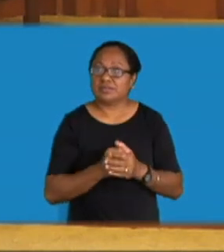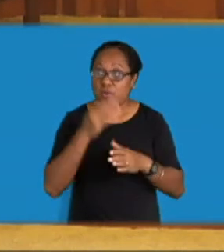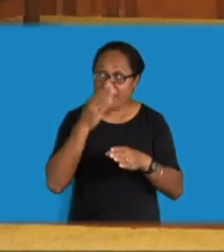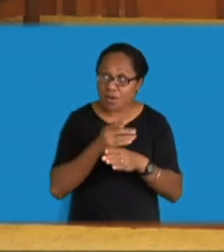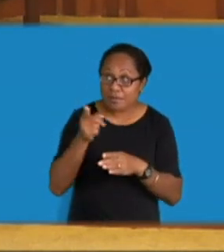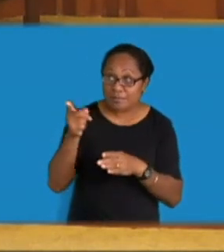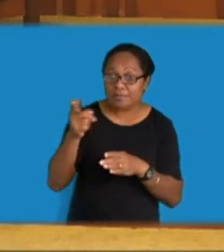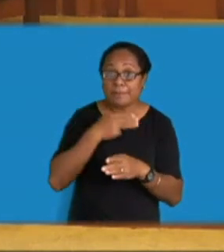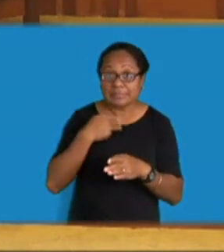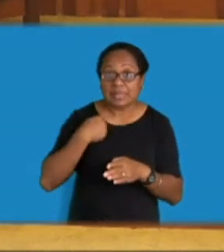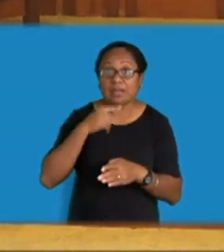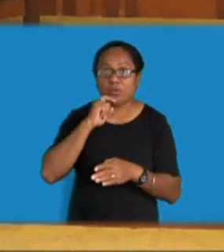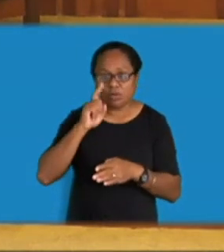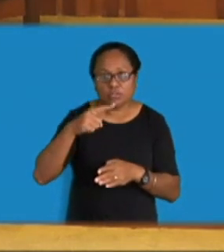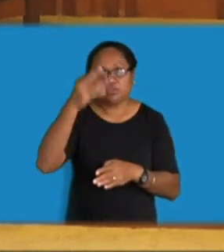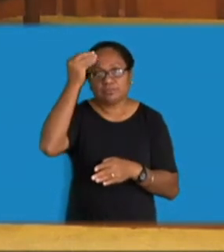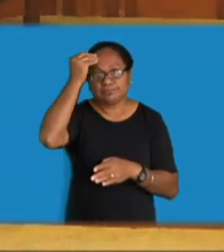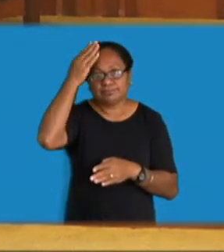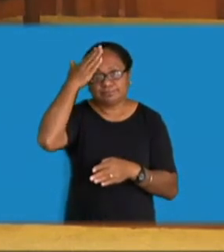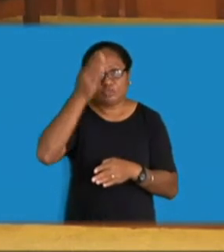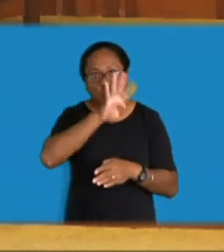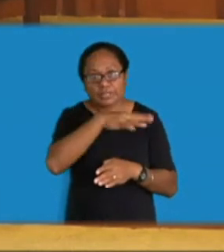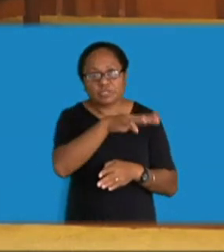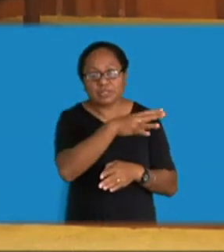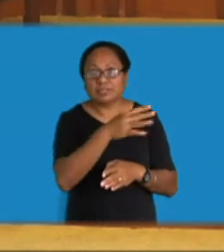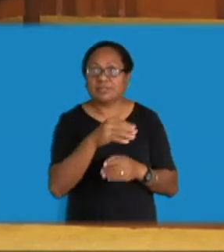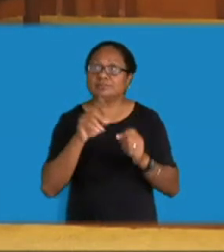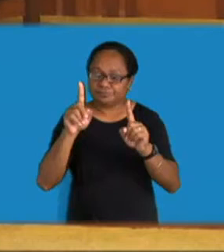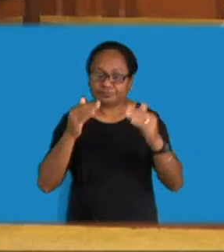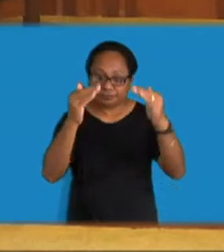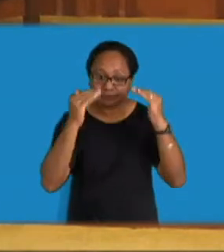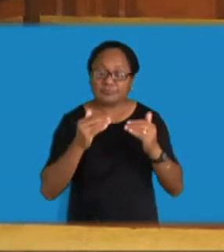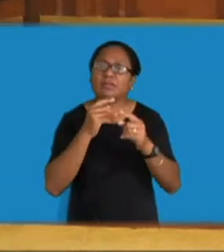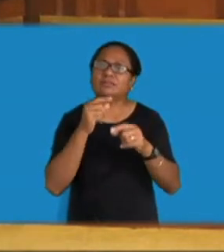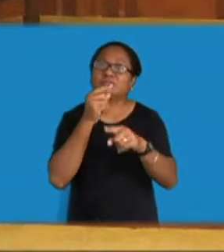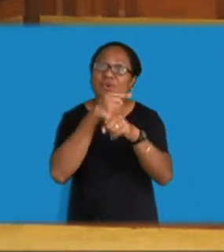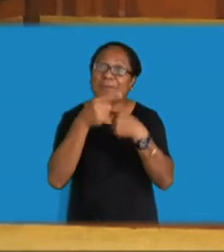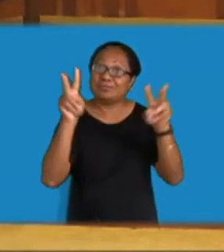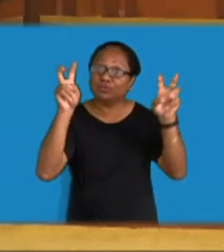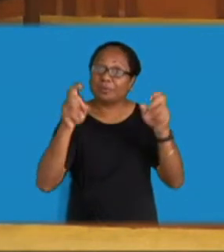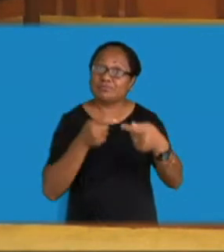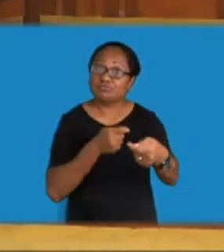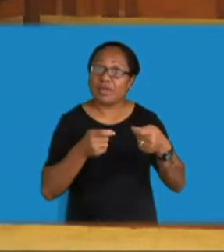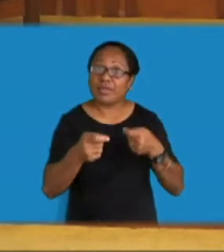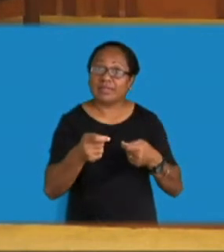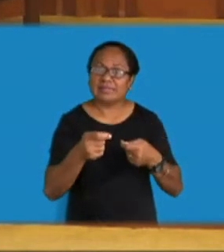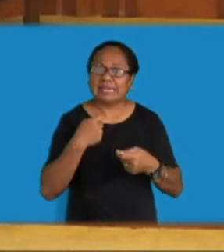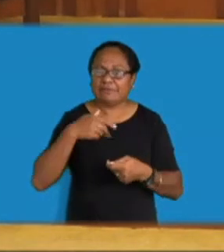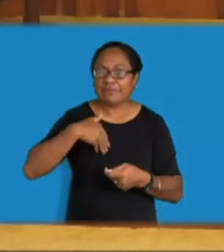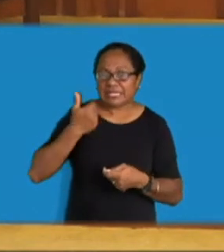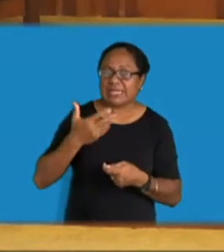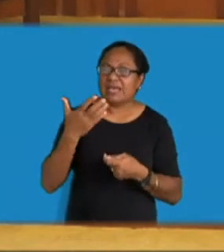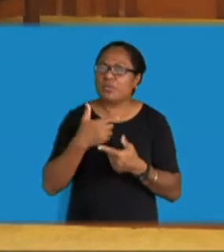all times. With respect to trade, Madam Speaker, I get a sense that there is a failing